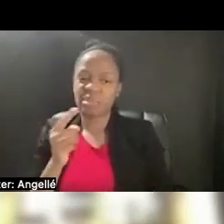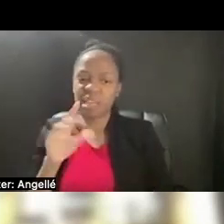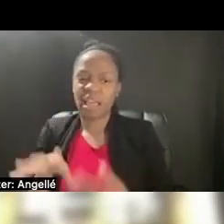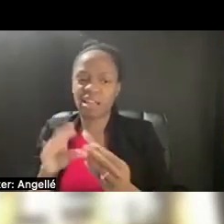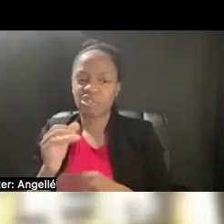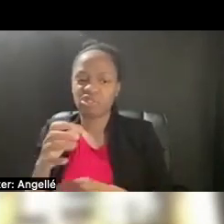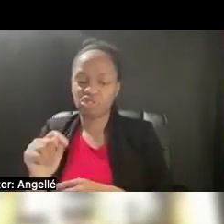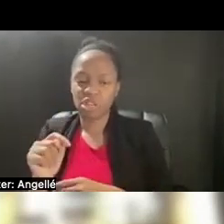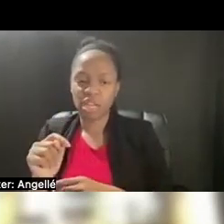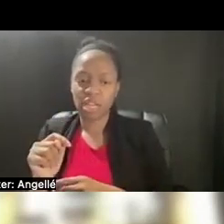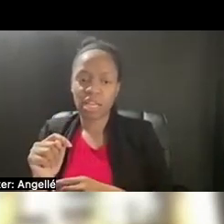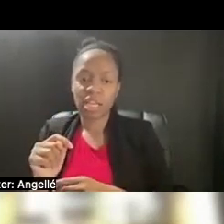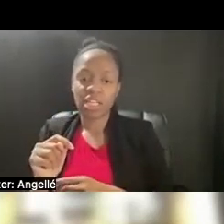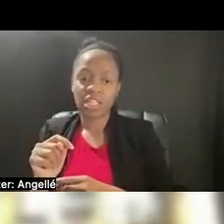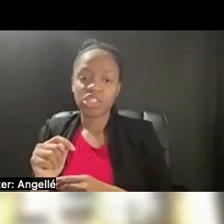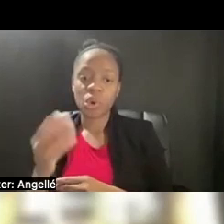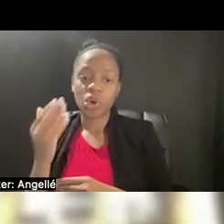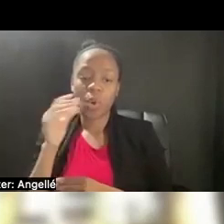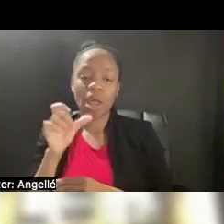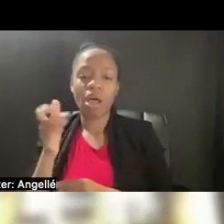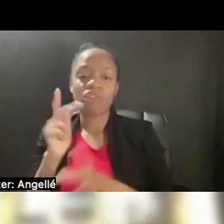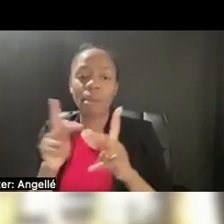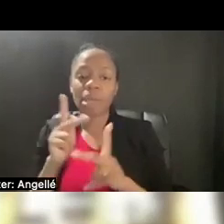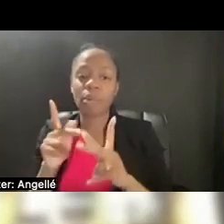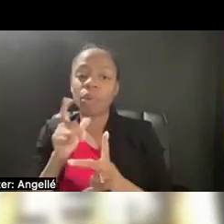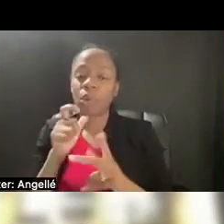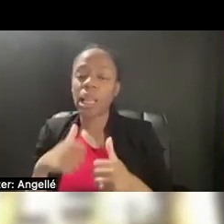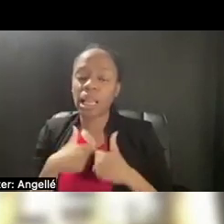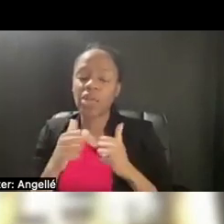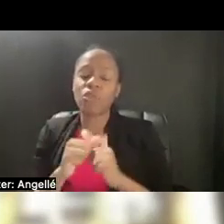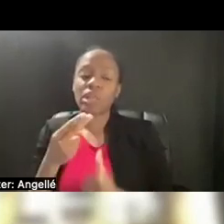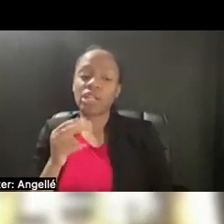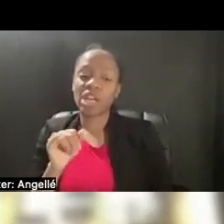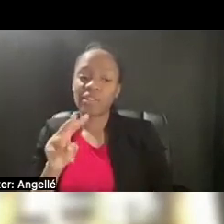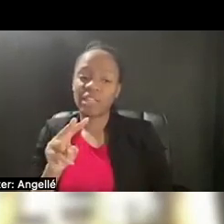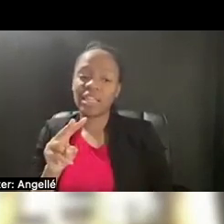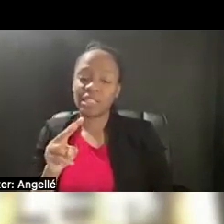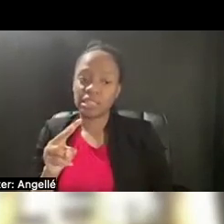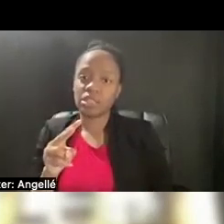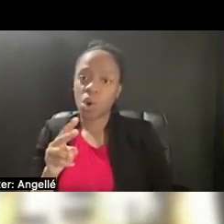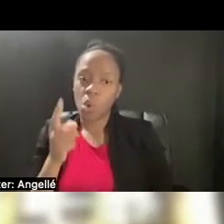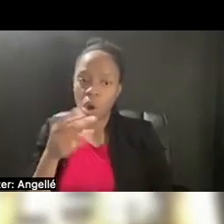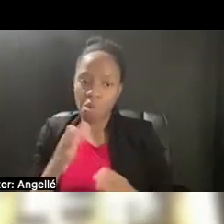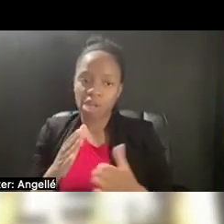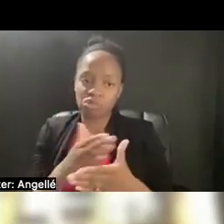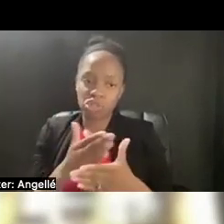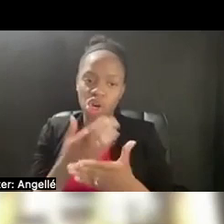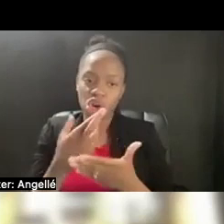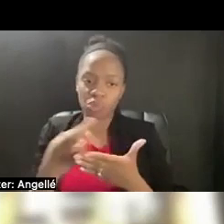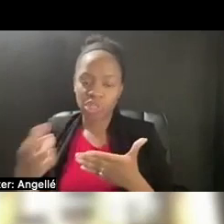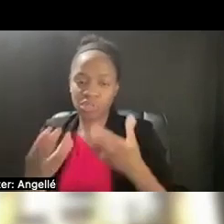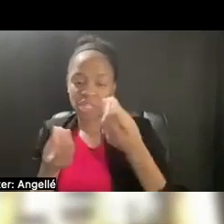other people living with HIV is a great way to share resources and information too. In addition, knowing other people who are living